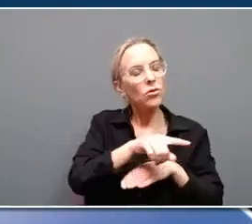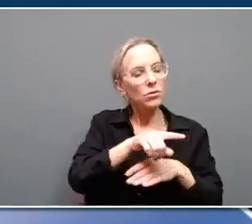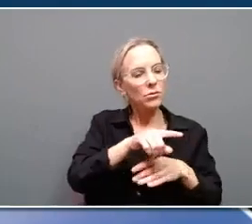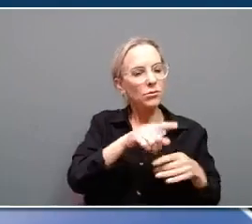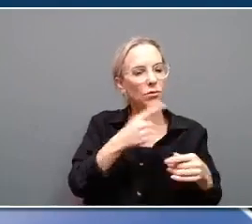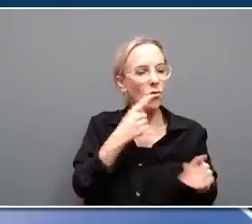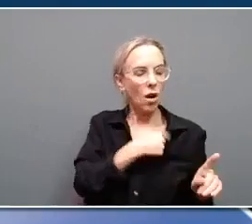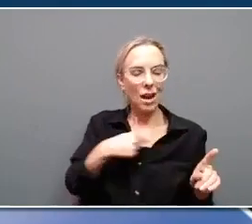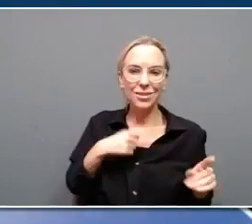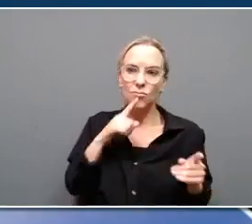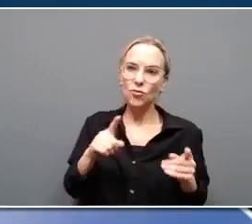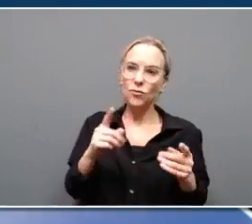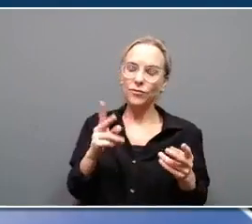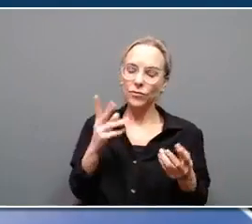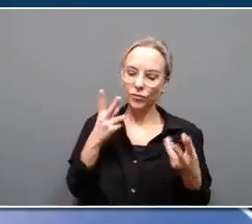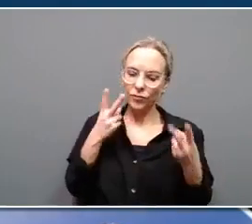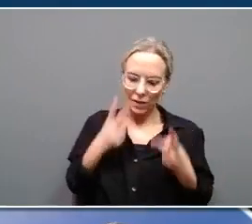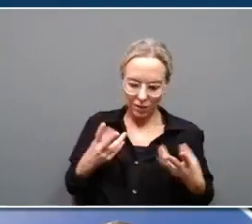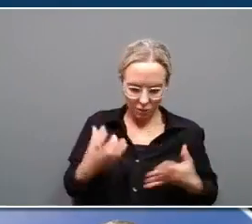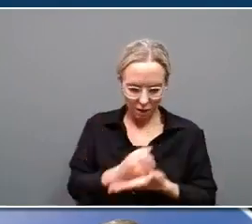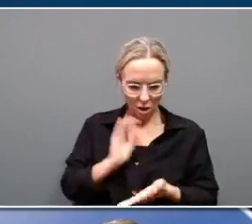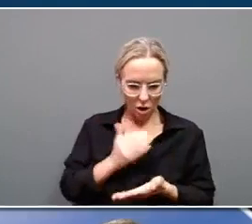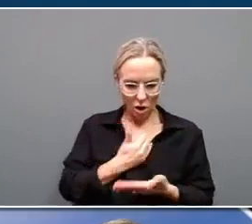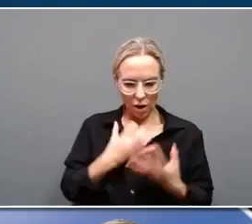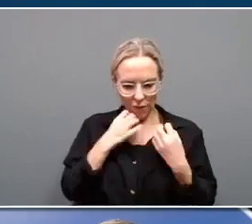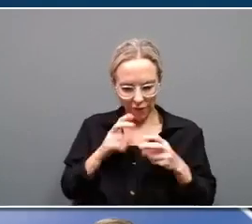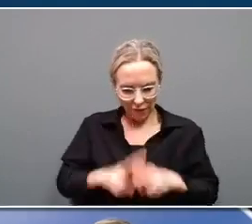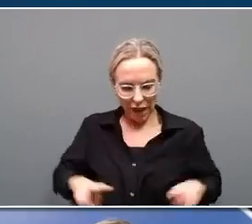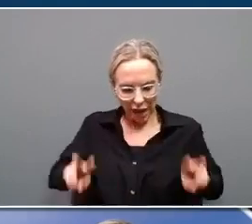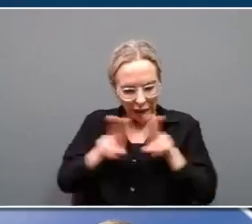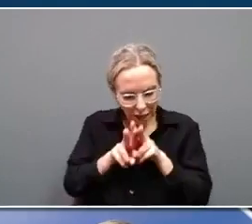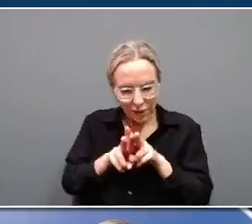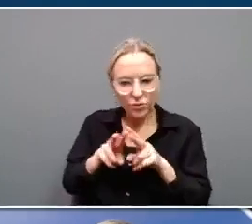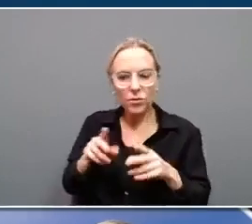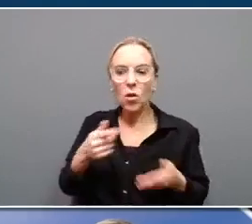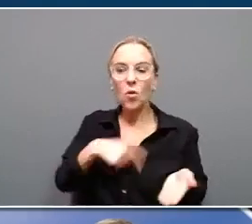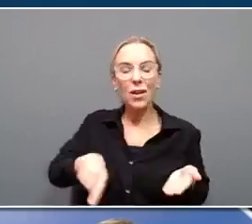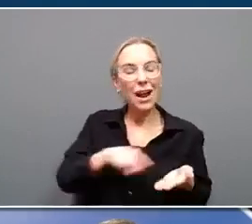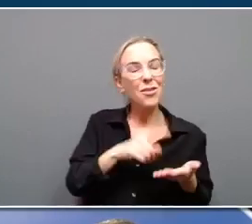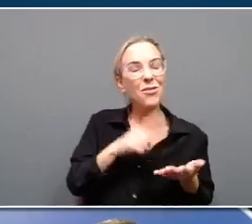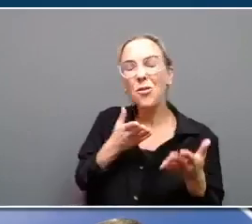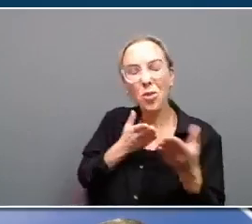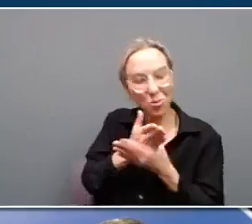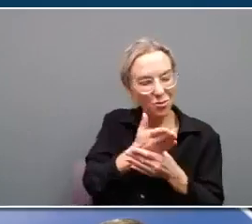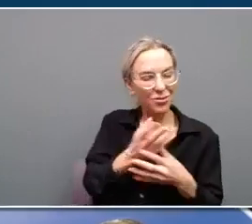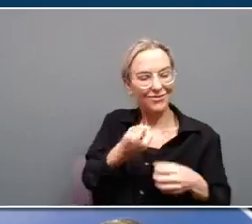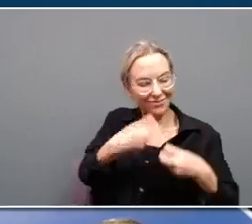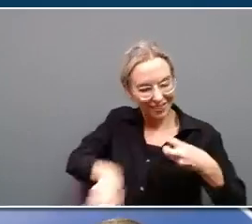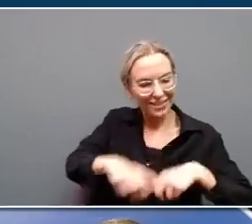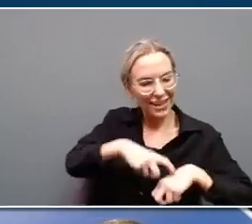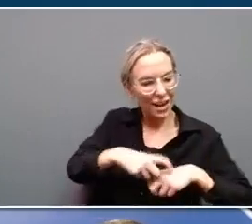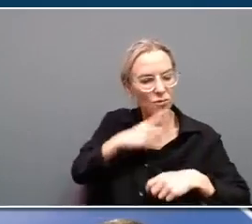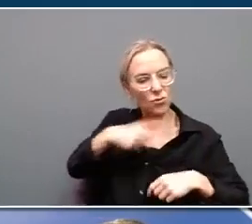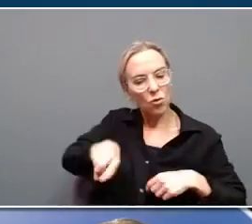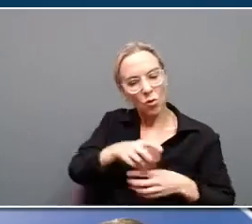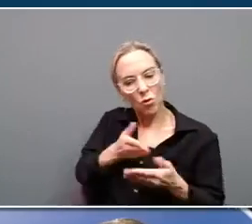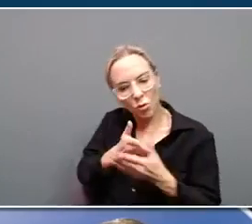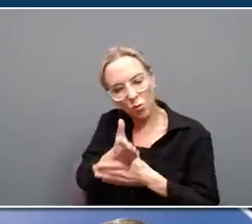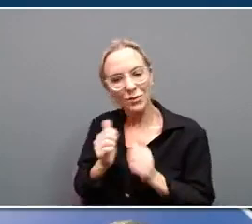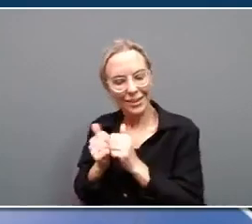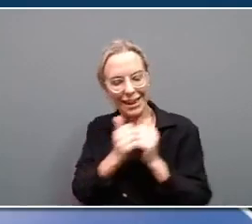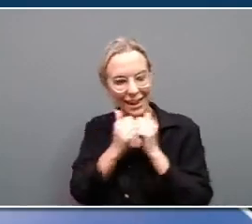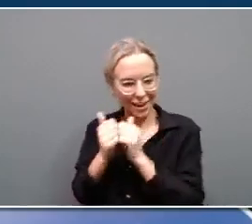neighbor. We've gotten through the tough times, and we've gotten through them together. Now we're going to get to more good times, and we're going to get to